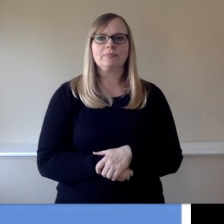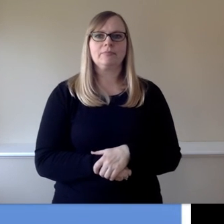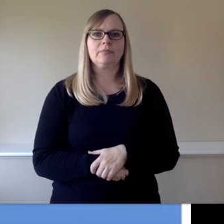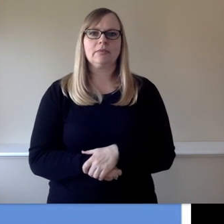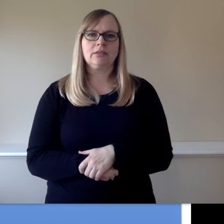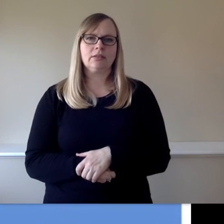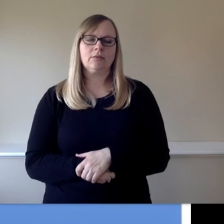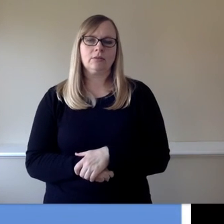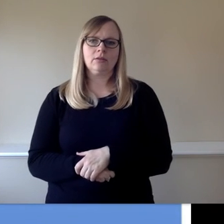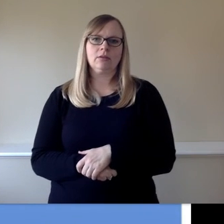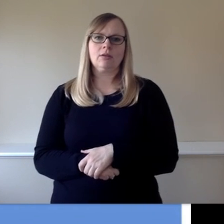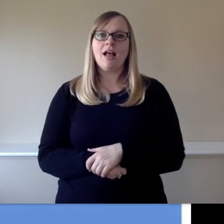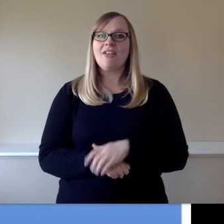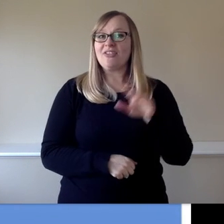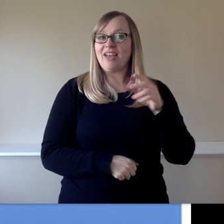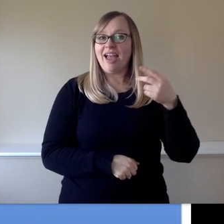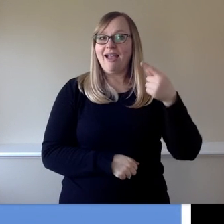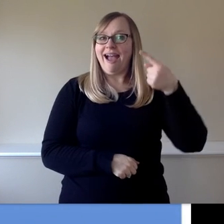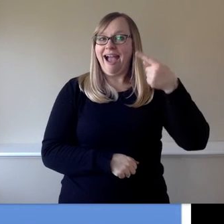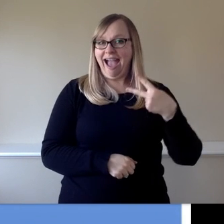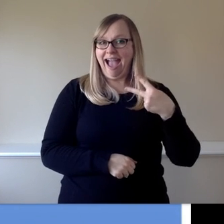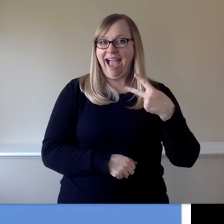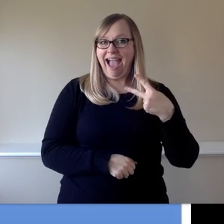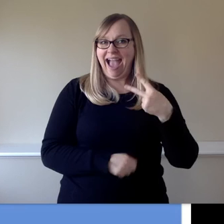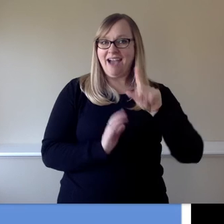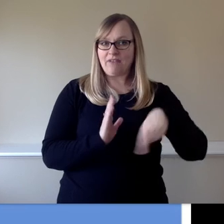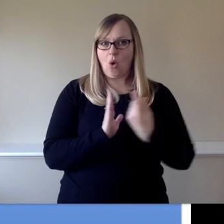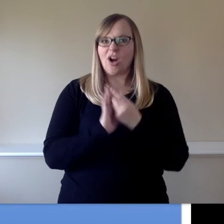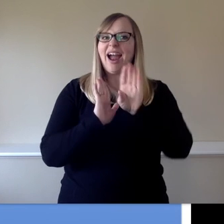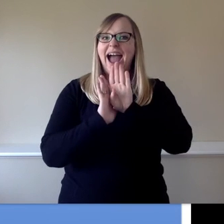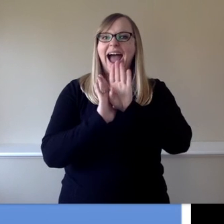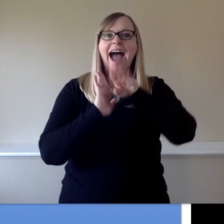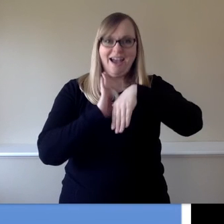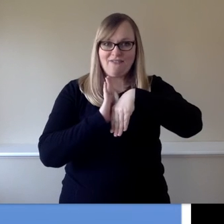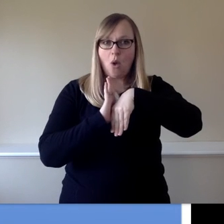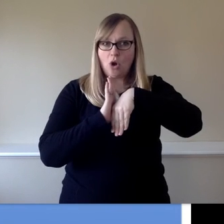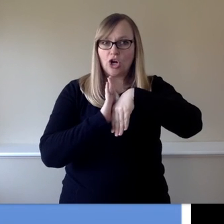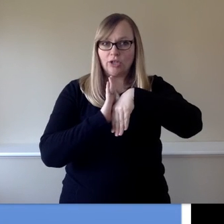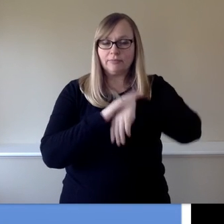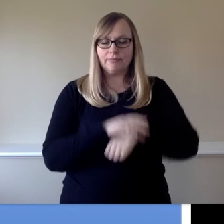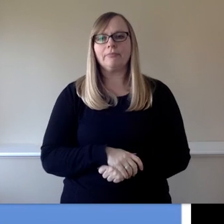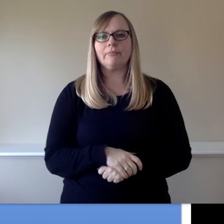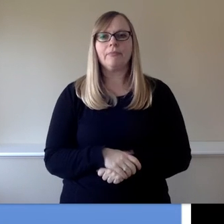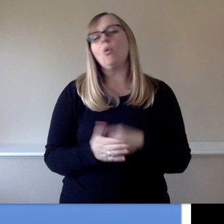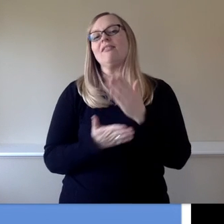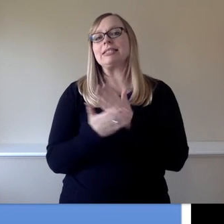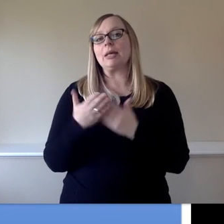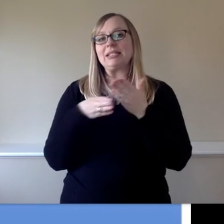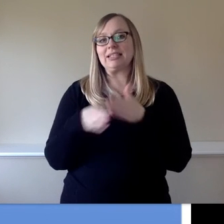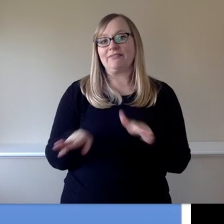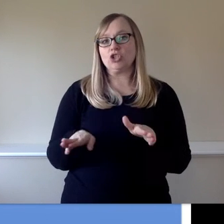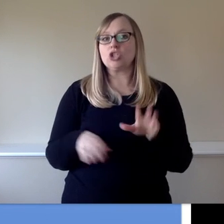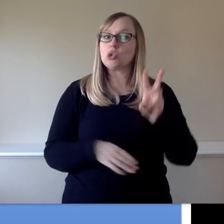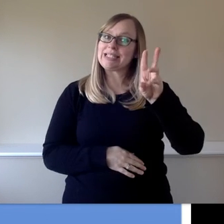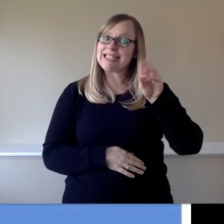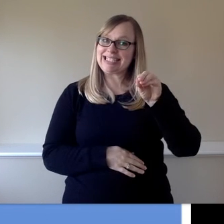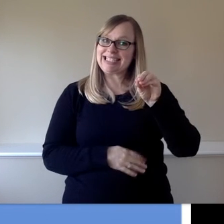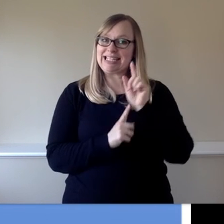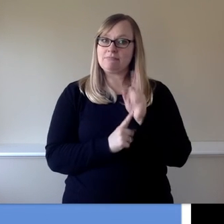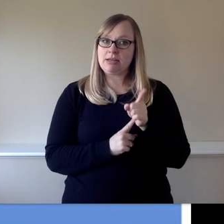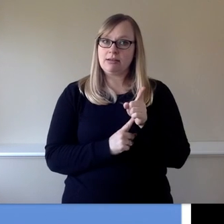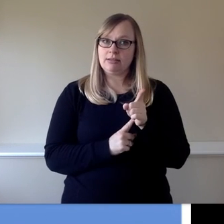Reading the clock on the half hour. So we're going to throw in a little division here. We know that 60